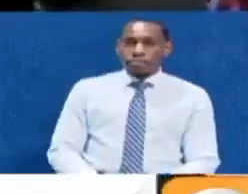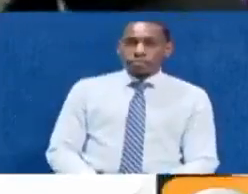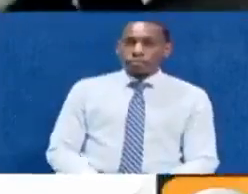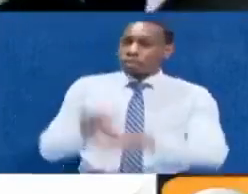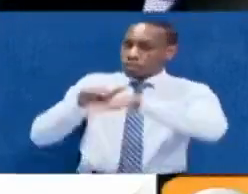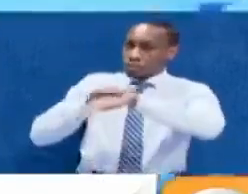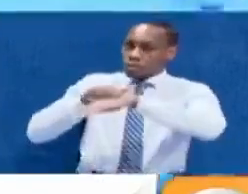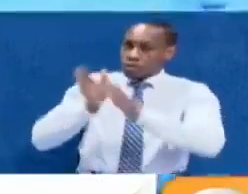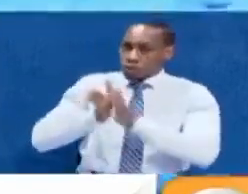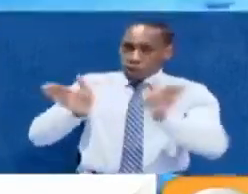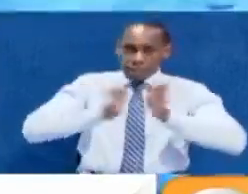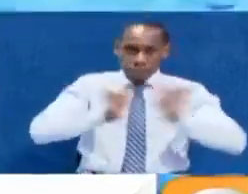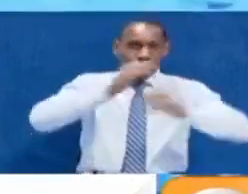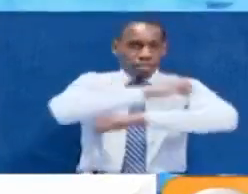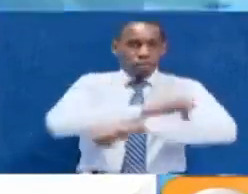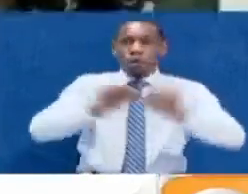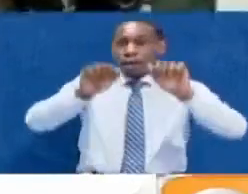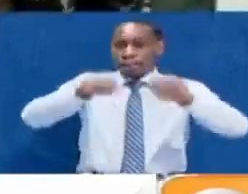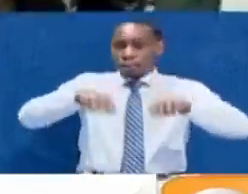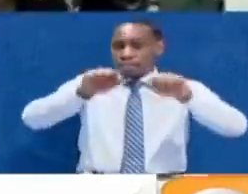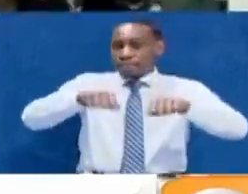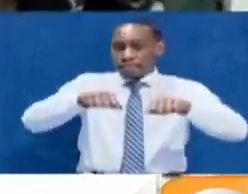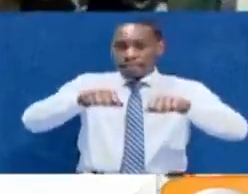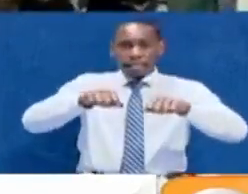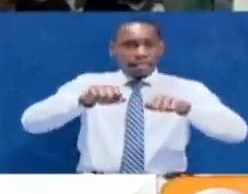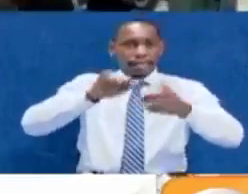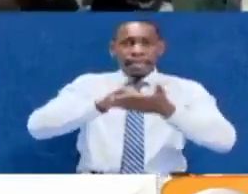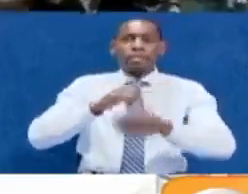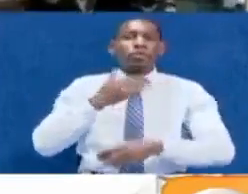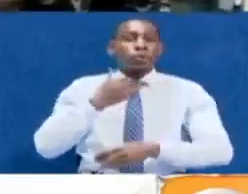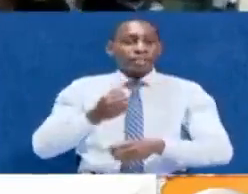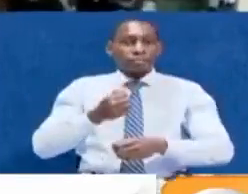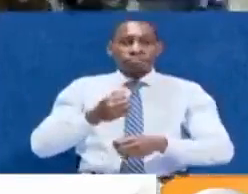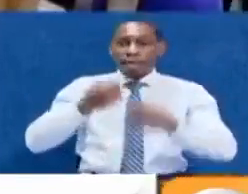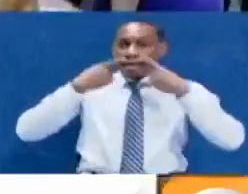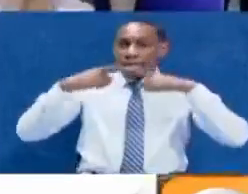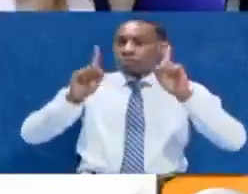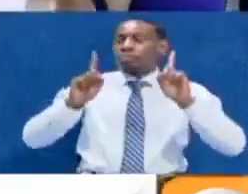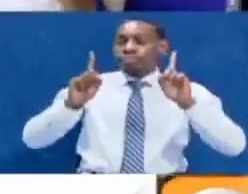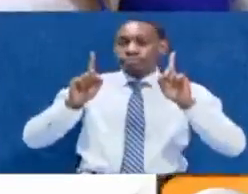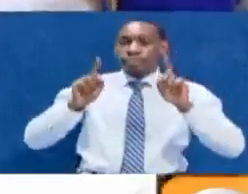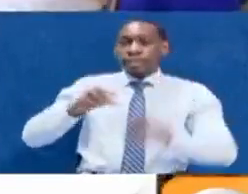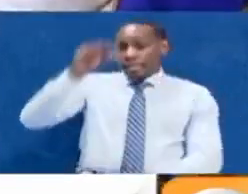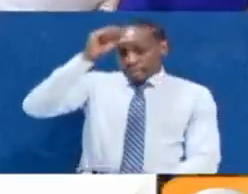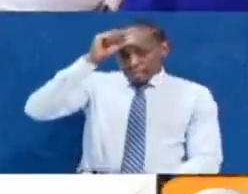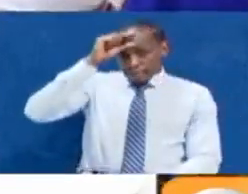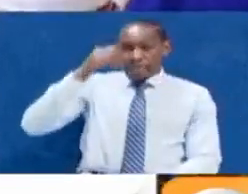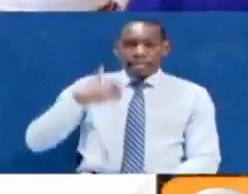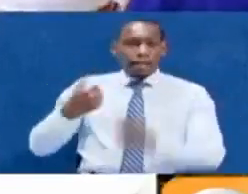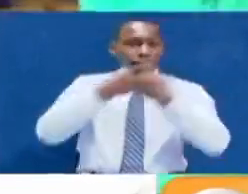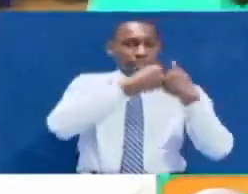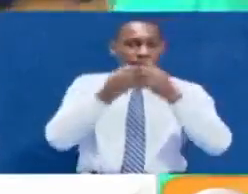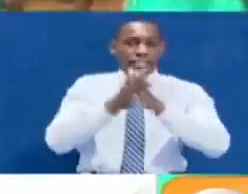With the gradual reopening of schools, a possibility no one is willing to rule out. The government faces a